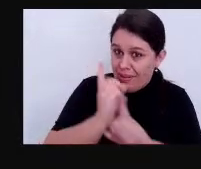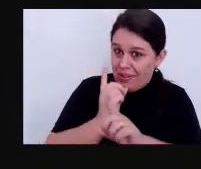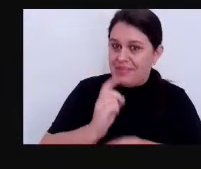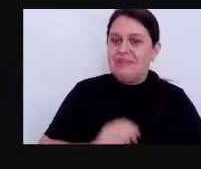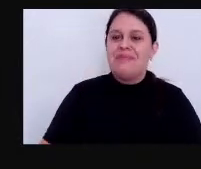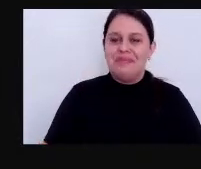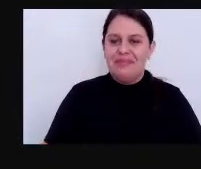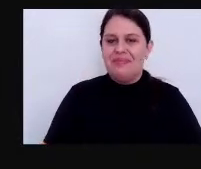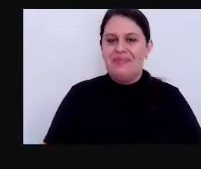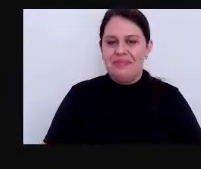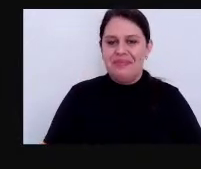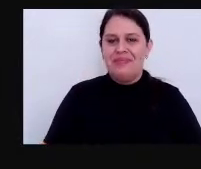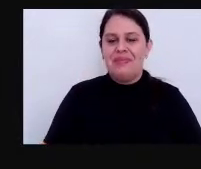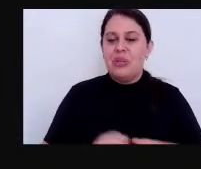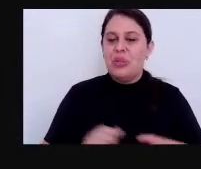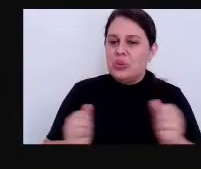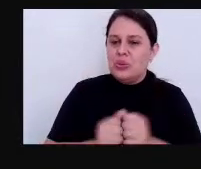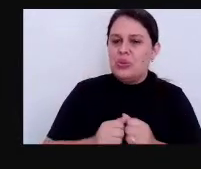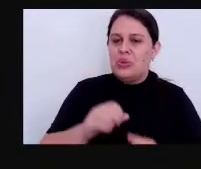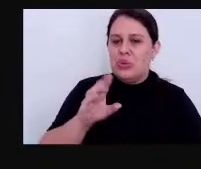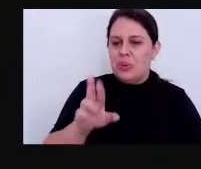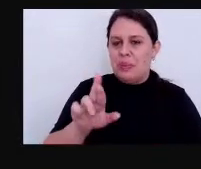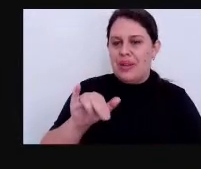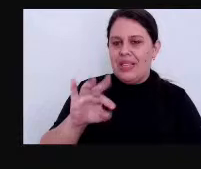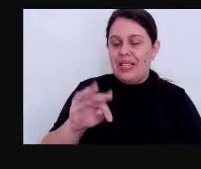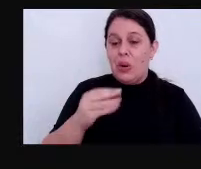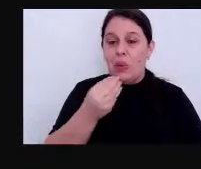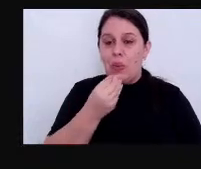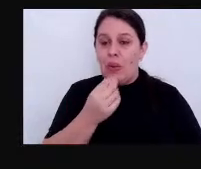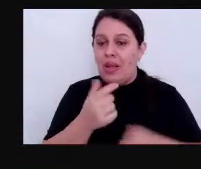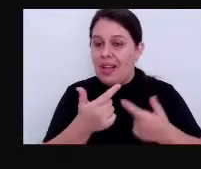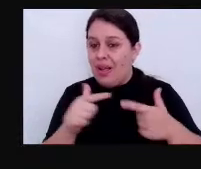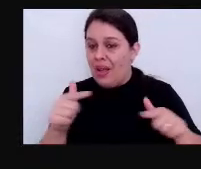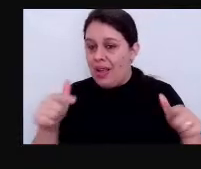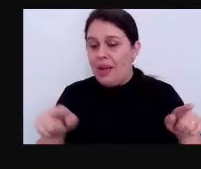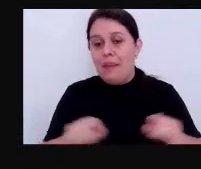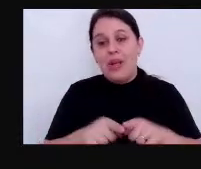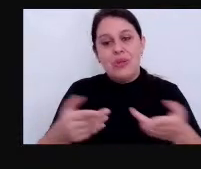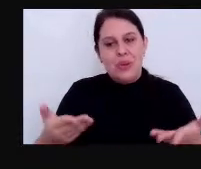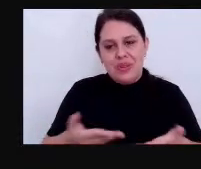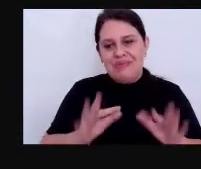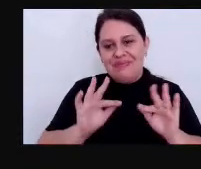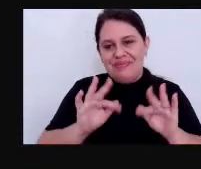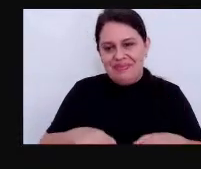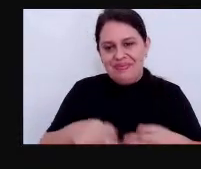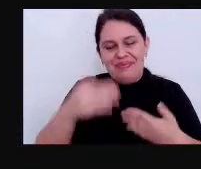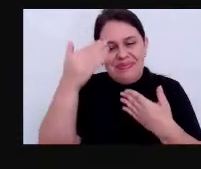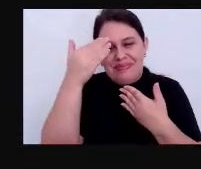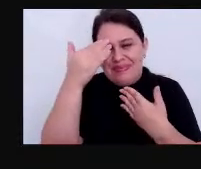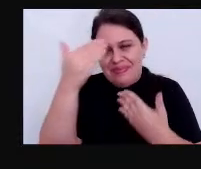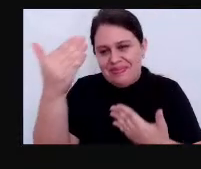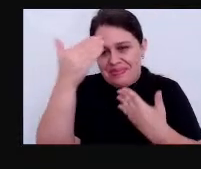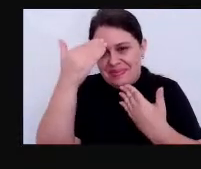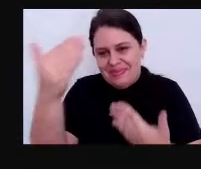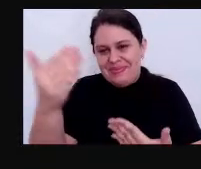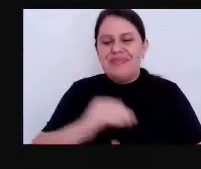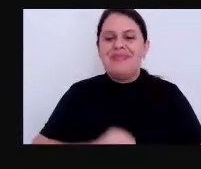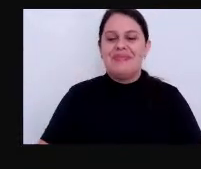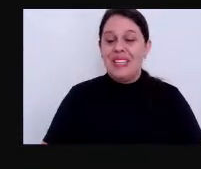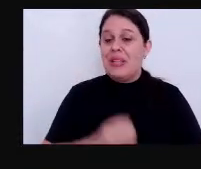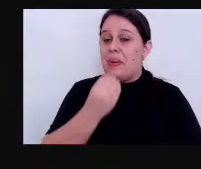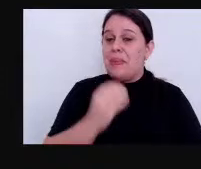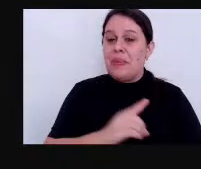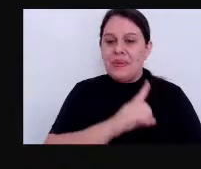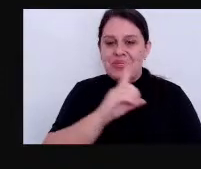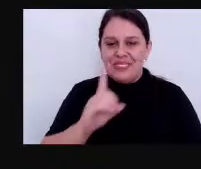another opportunities. But that's all for today. So thank you so much. Hope you have a good day.